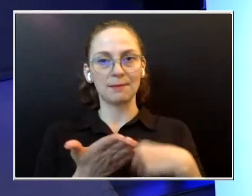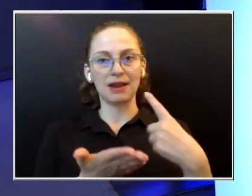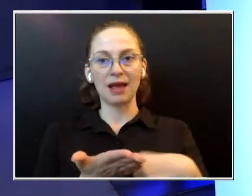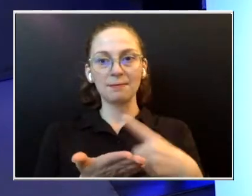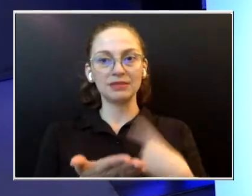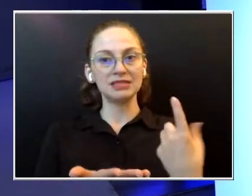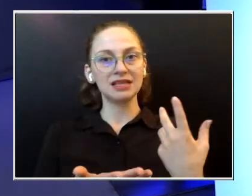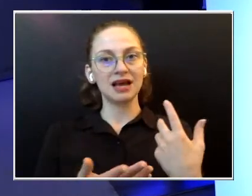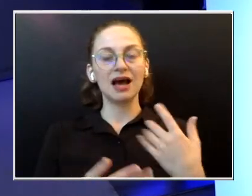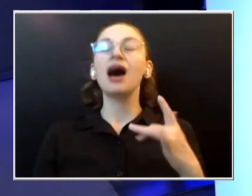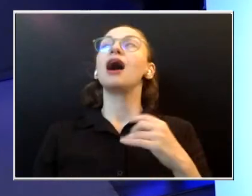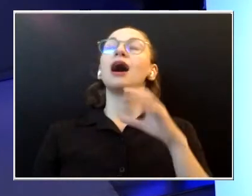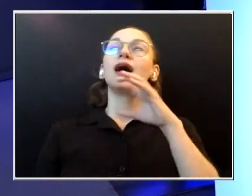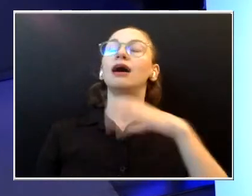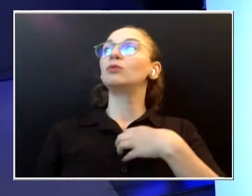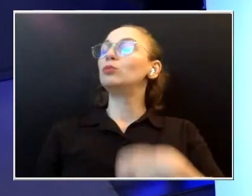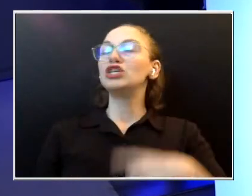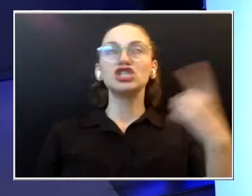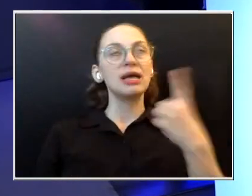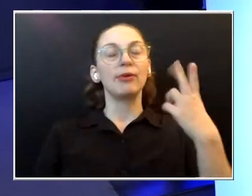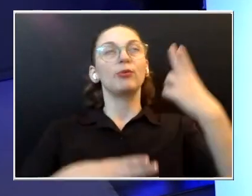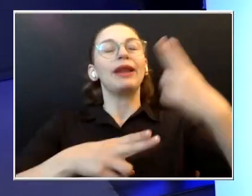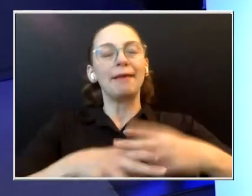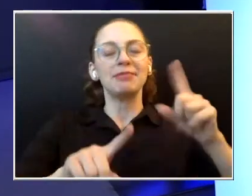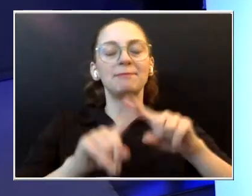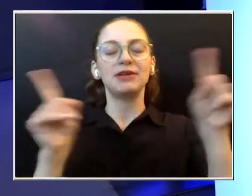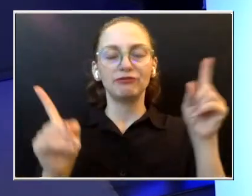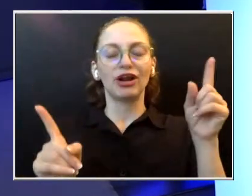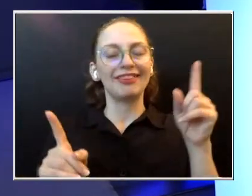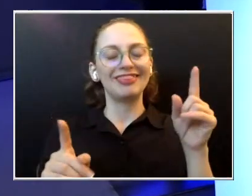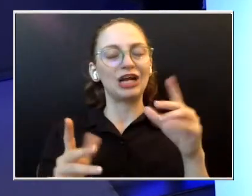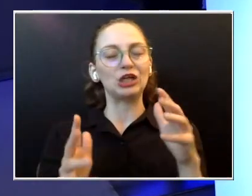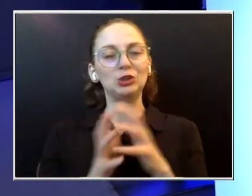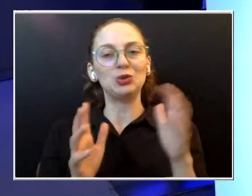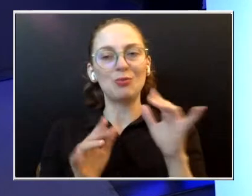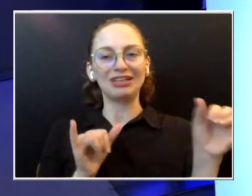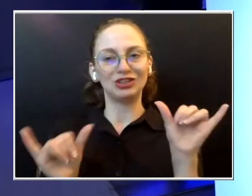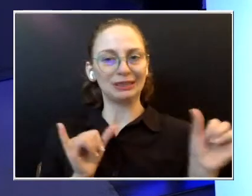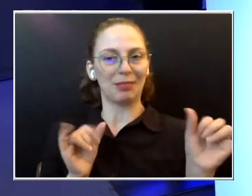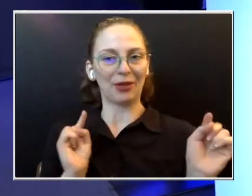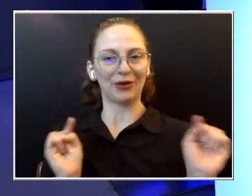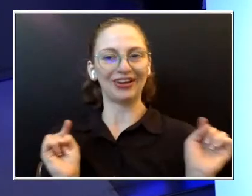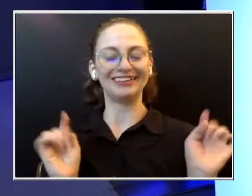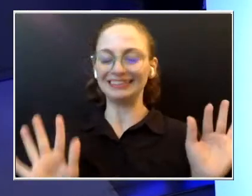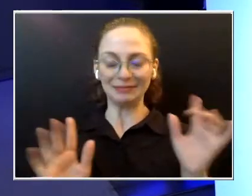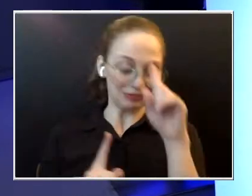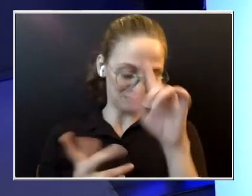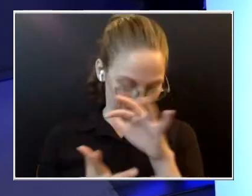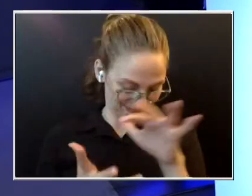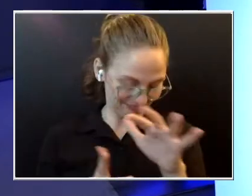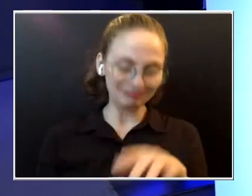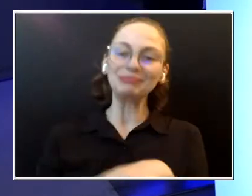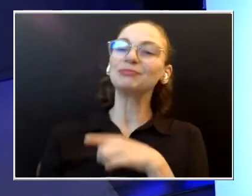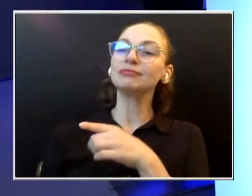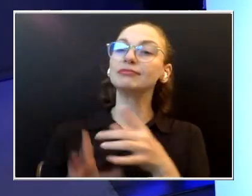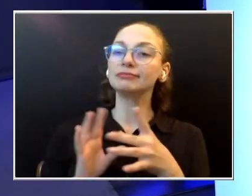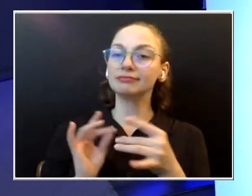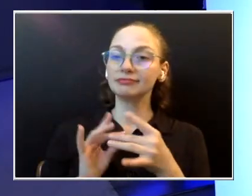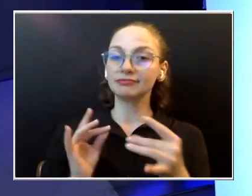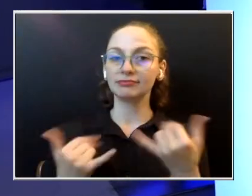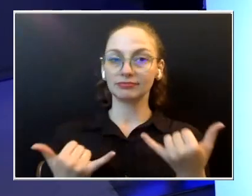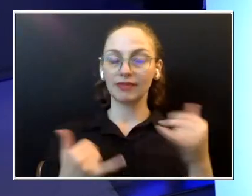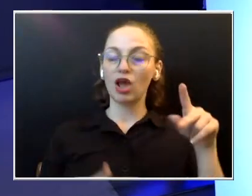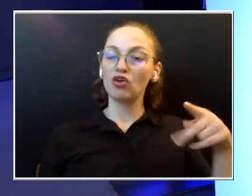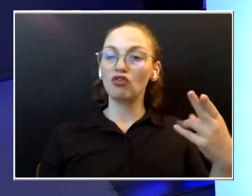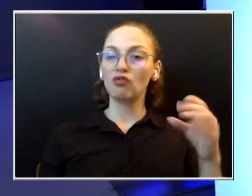myself confused. Go ahead. So you mentioned that as of now, photons are felt to be the standard of care for most breast cancer